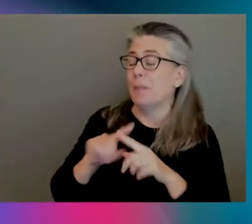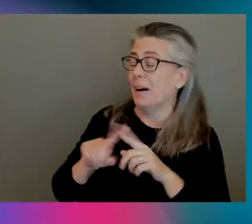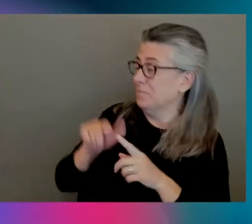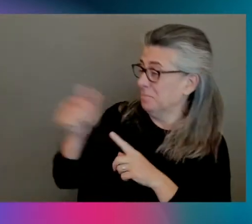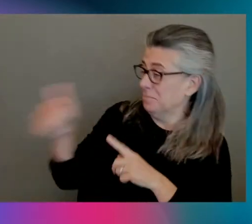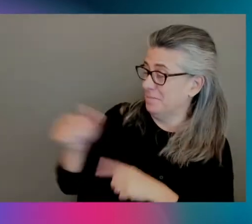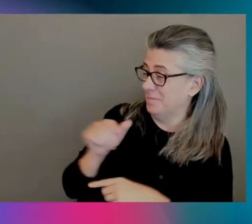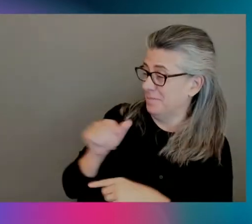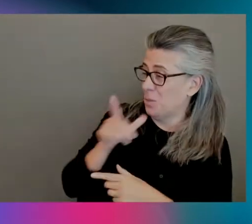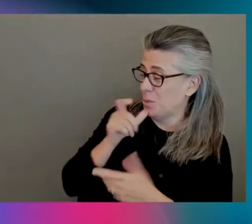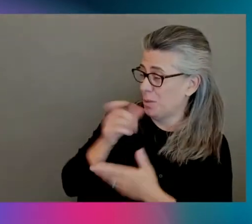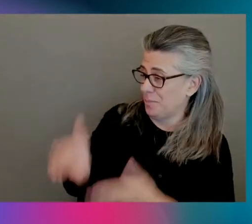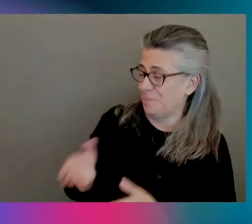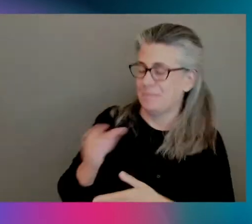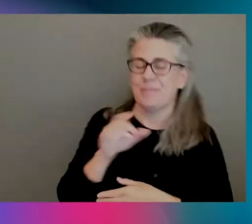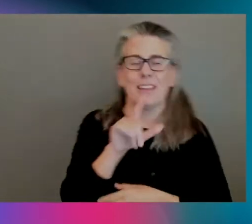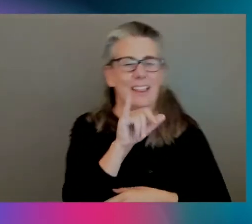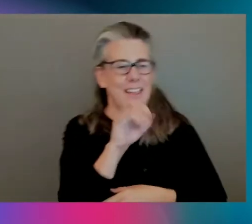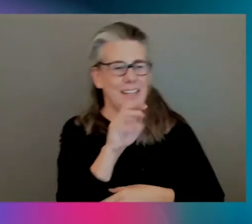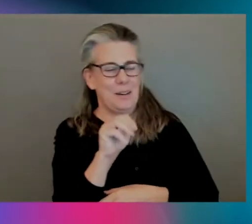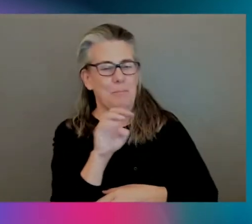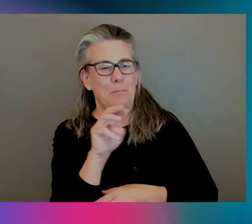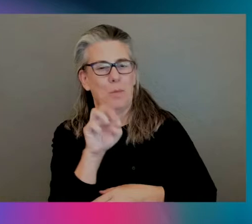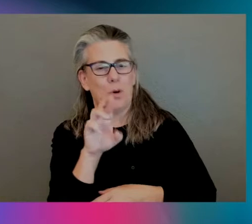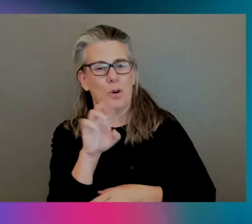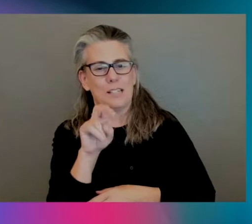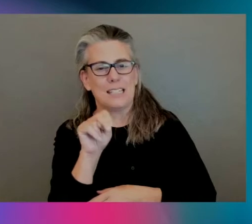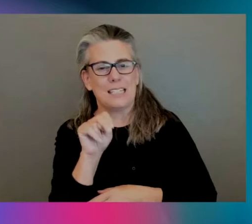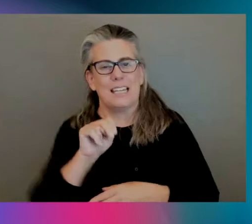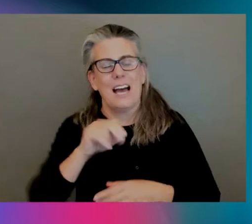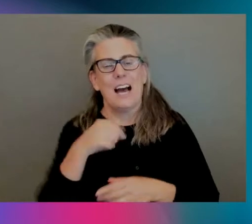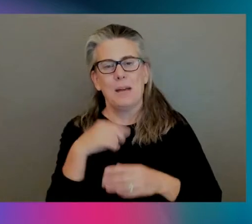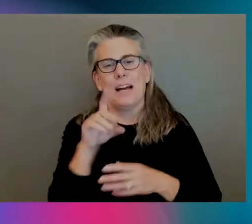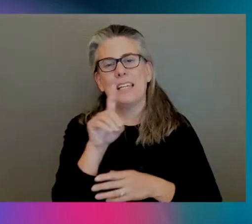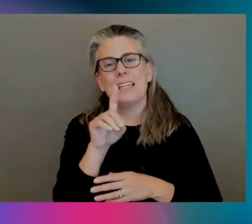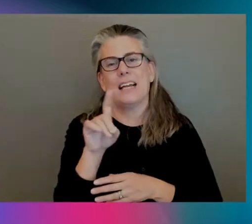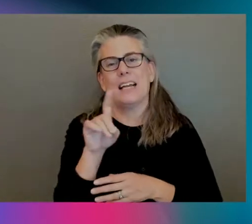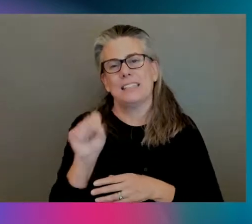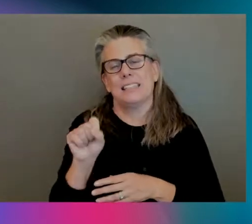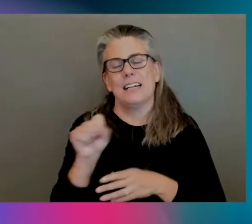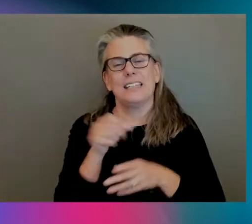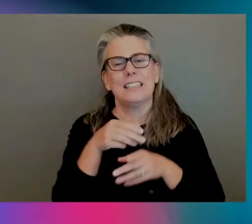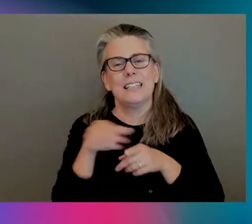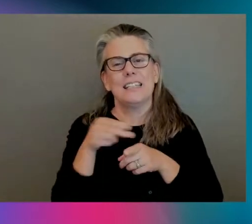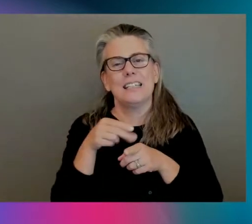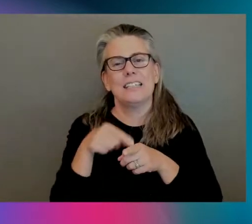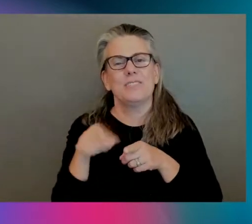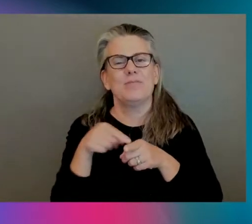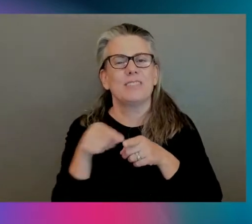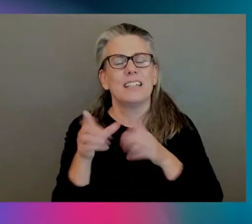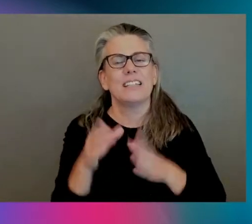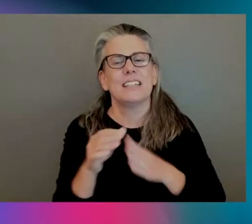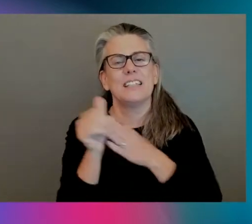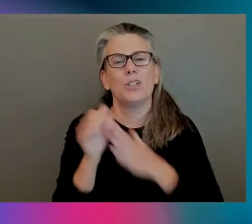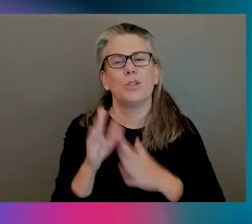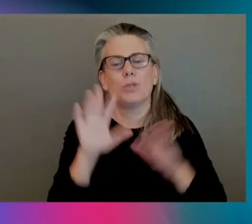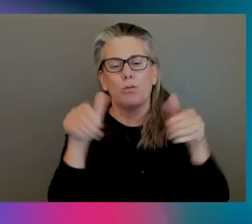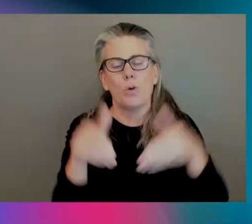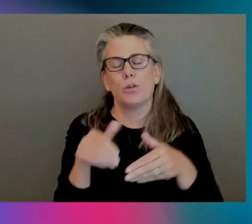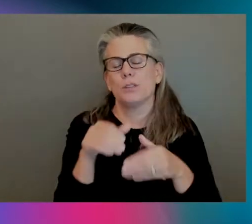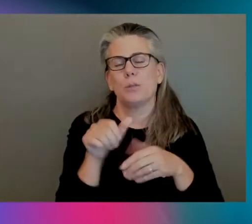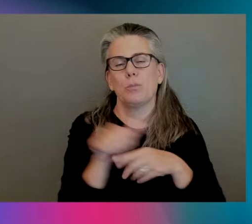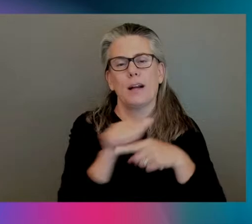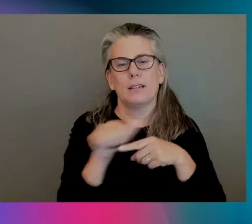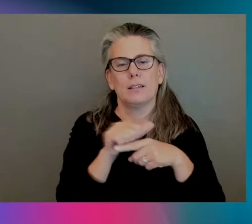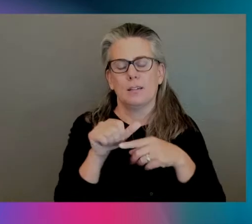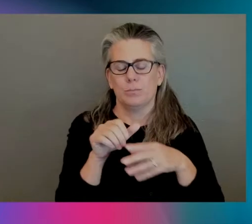my name's Liam Morrison. I am a data science leader in media and entertainment, so I focus on practical applications of machine learning for